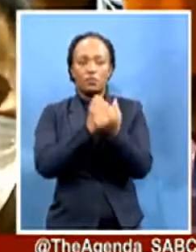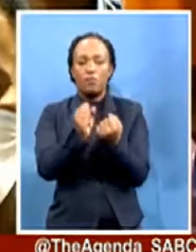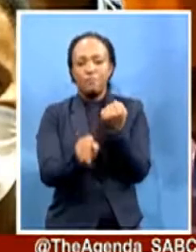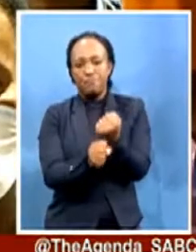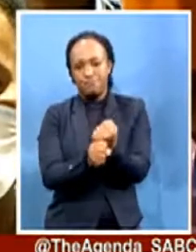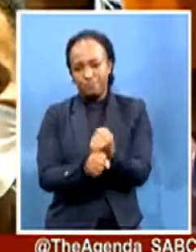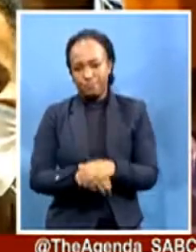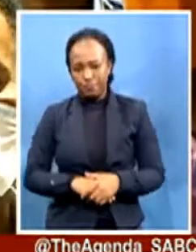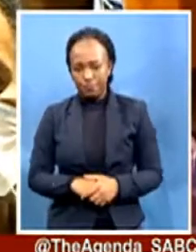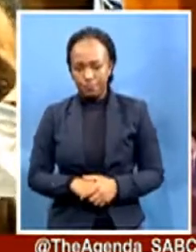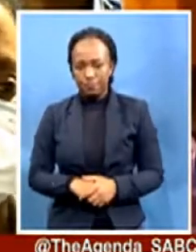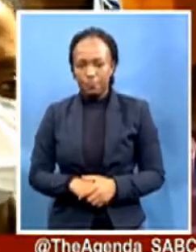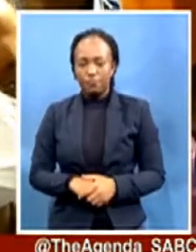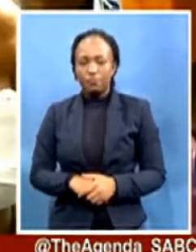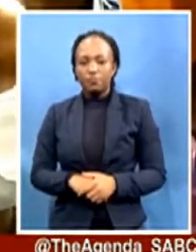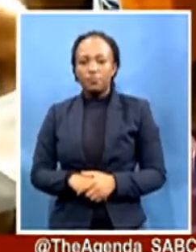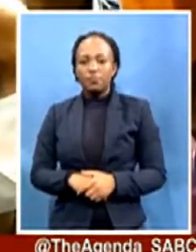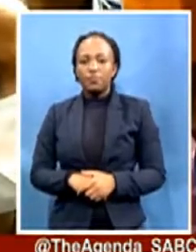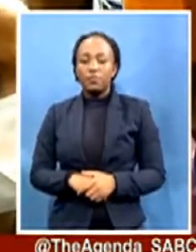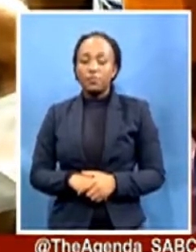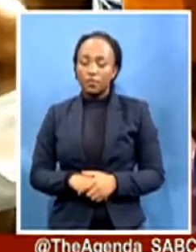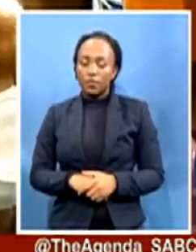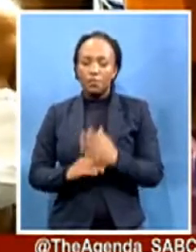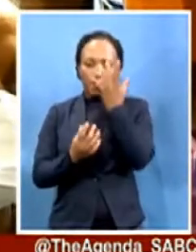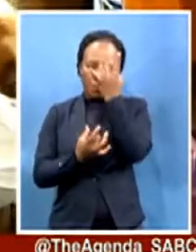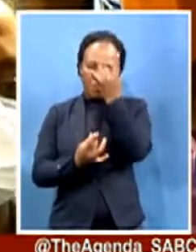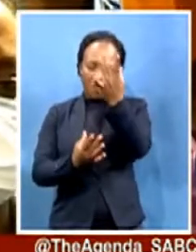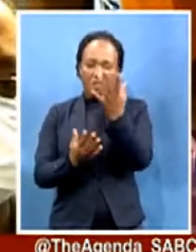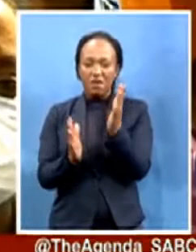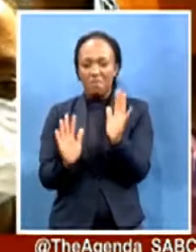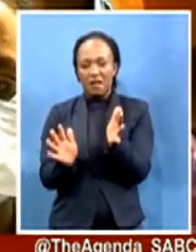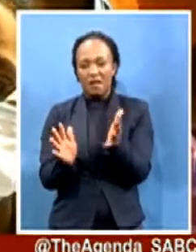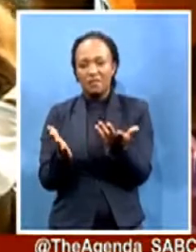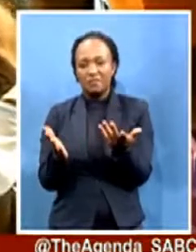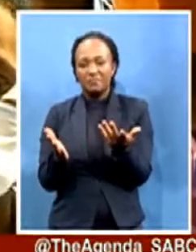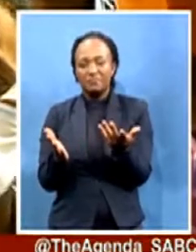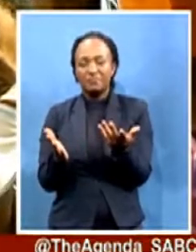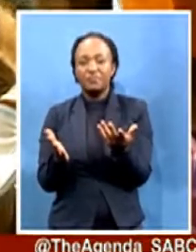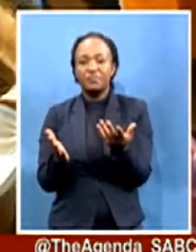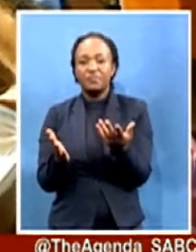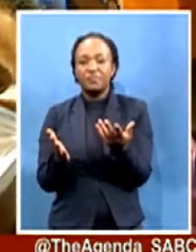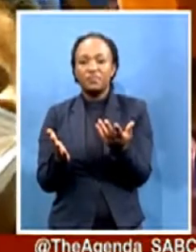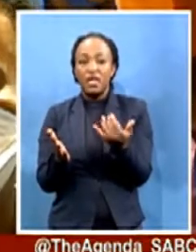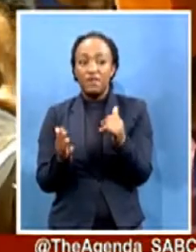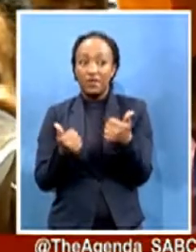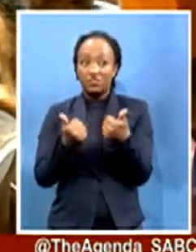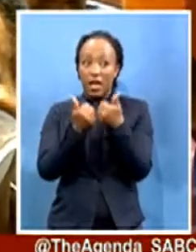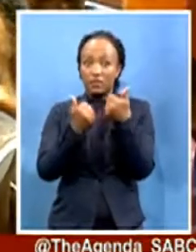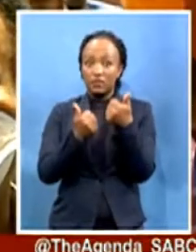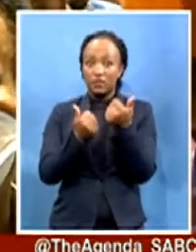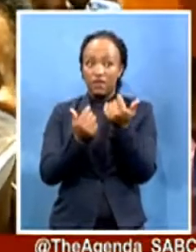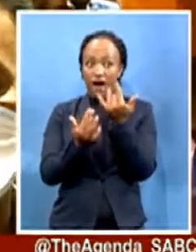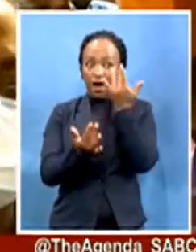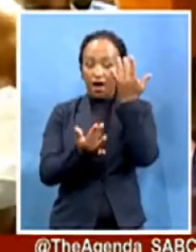to you that whilst you have the challenge of fire, that was just